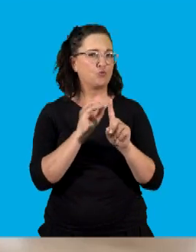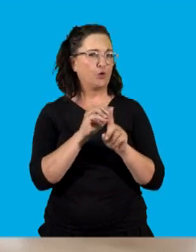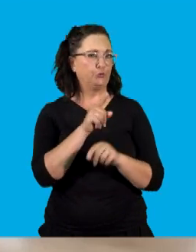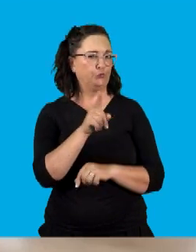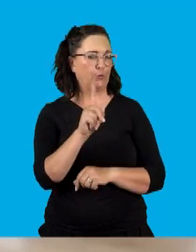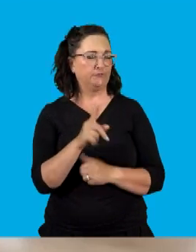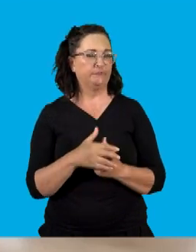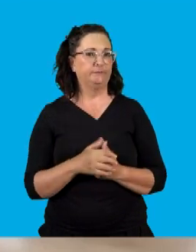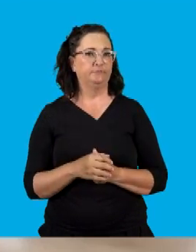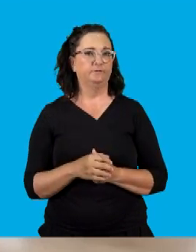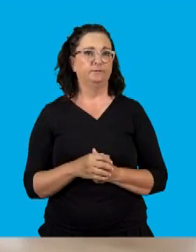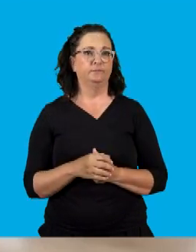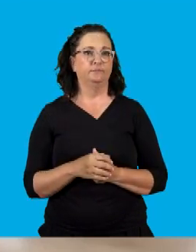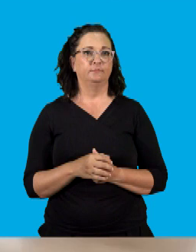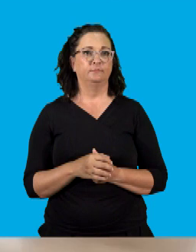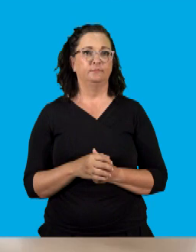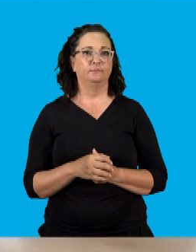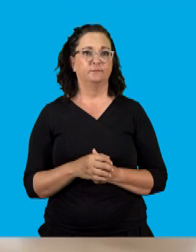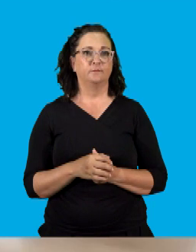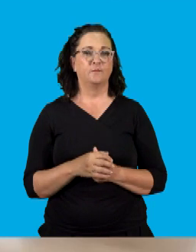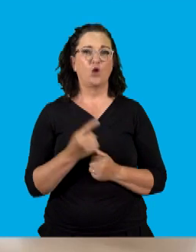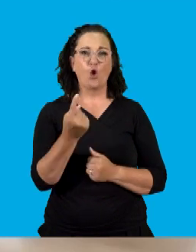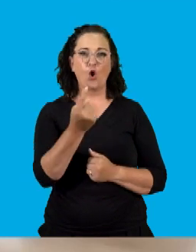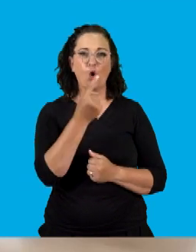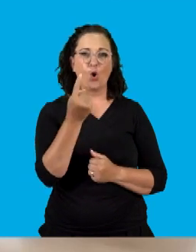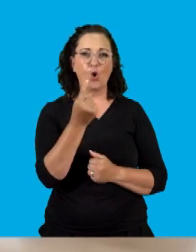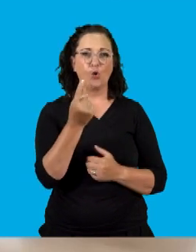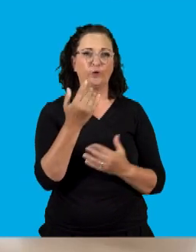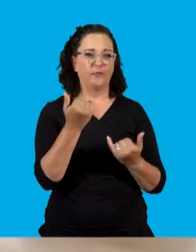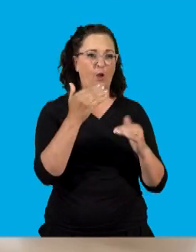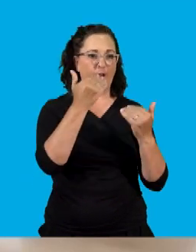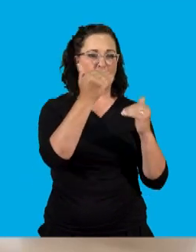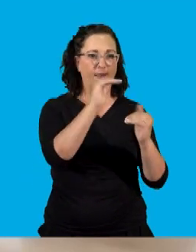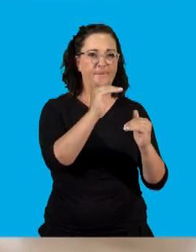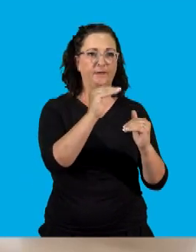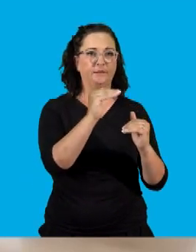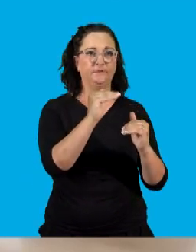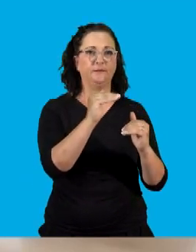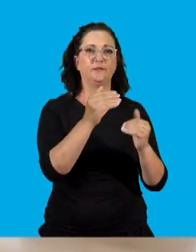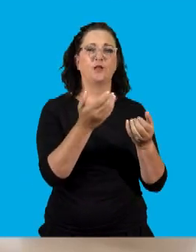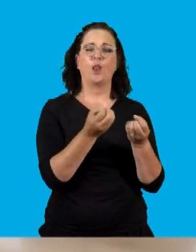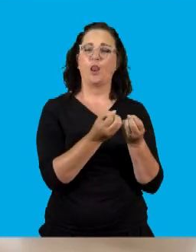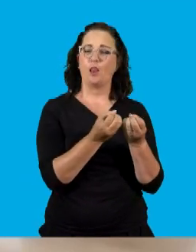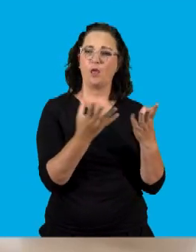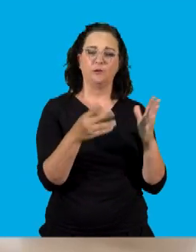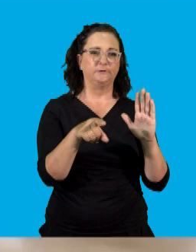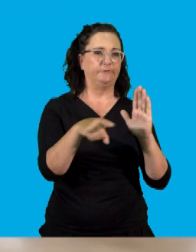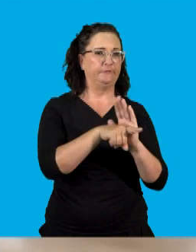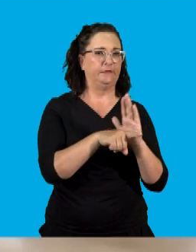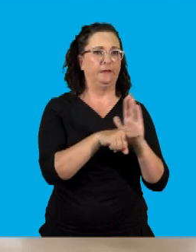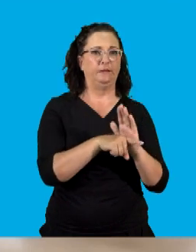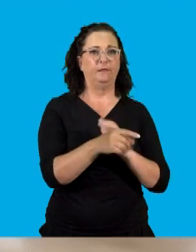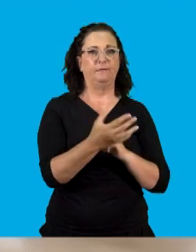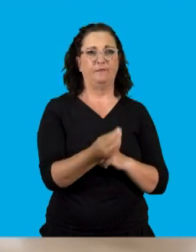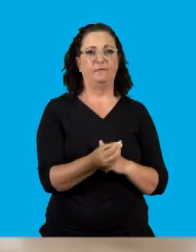me remind you, learners, that the disadvantages, they are not only limited to the ones that I've just shared with you now. There are many